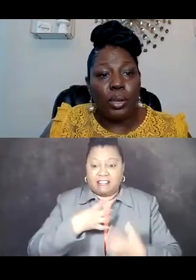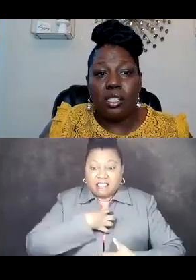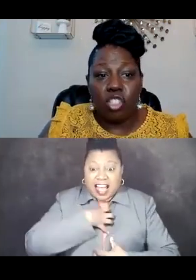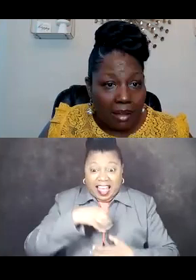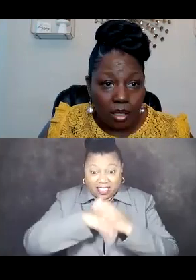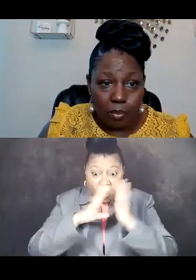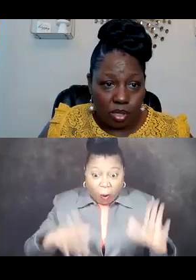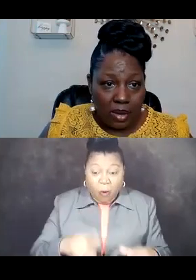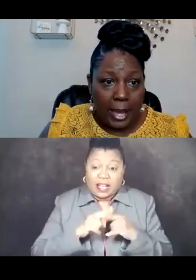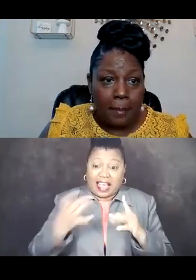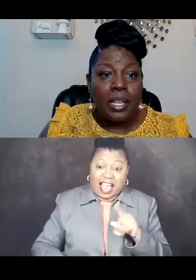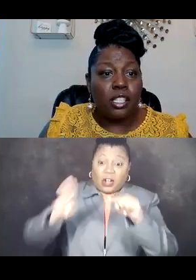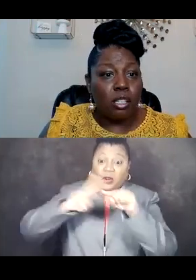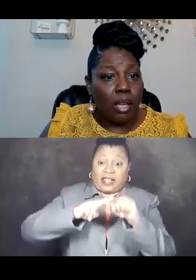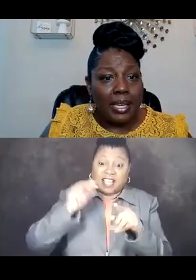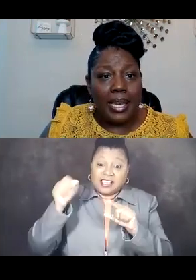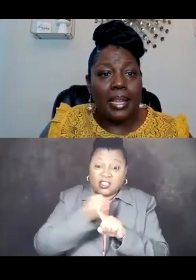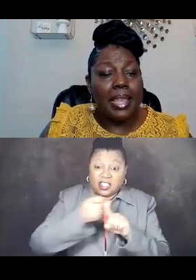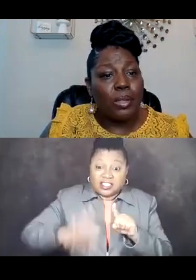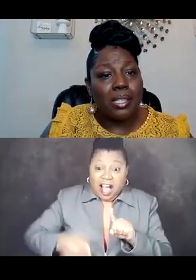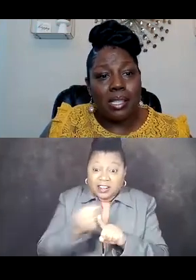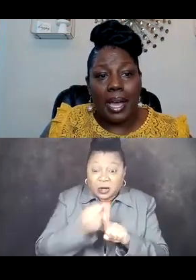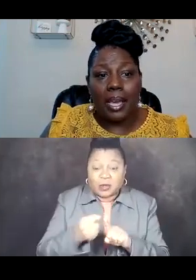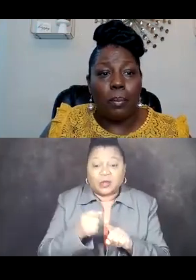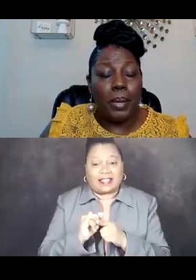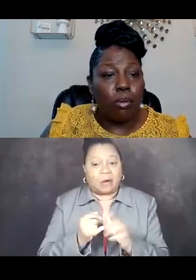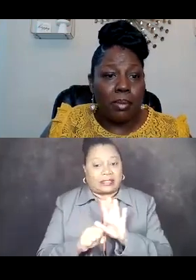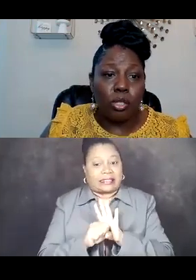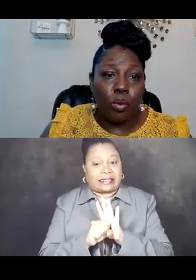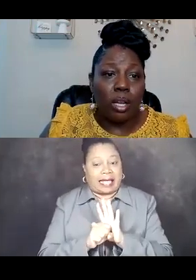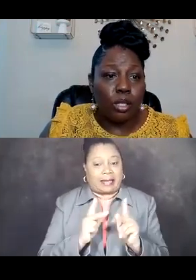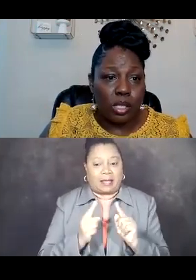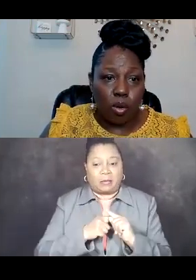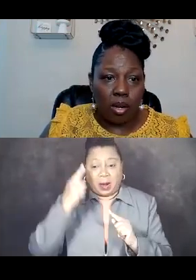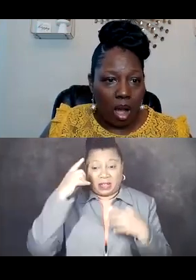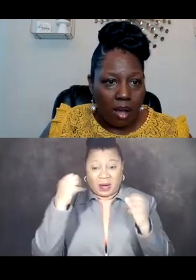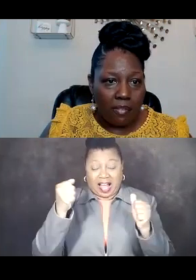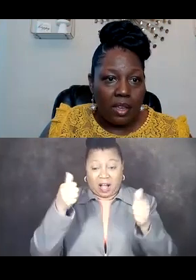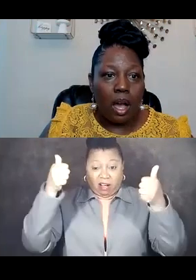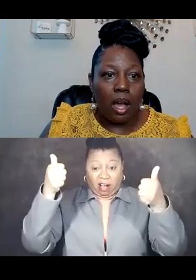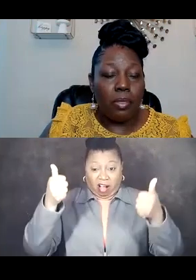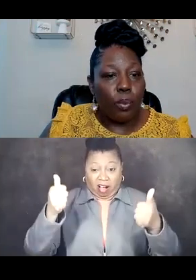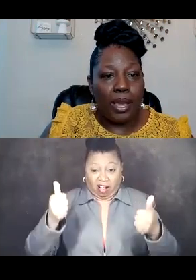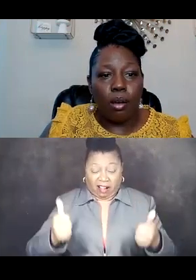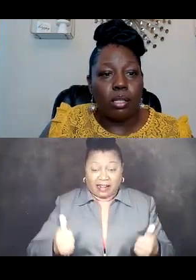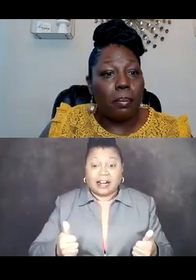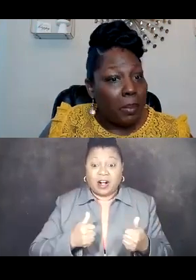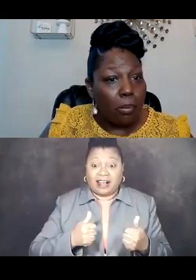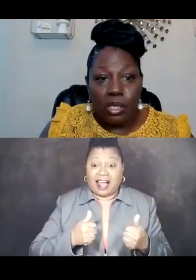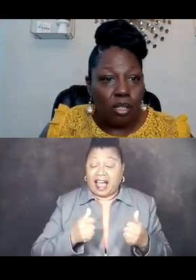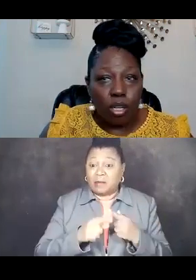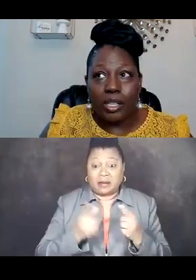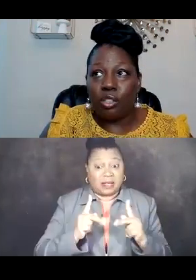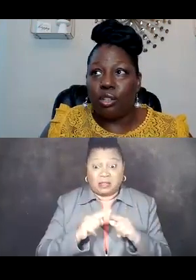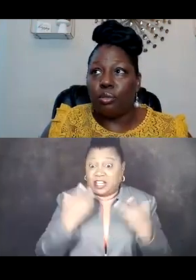which increased child abuse. Okay. And so, again, that was a sign when people's mental wellness was going off the rails, but